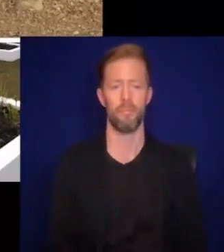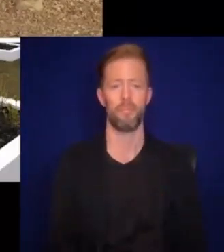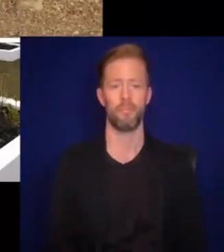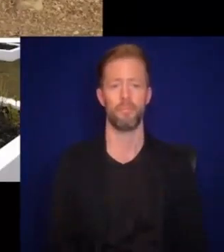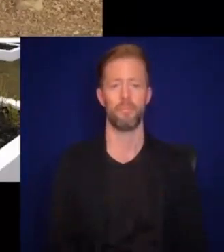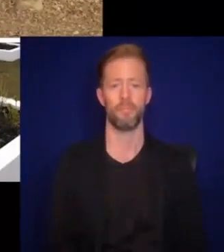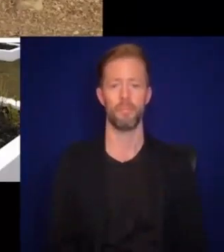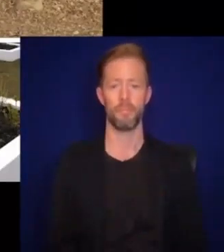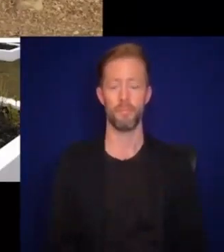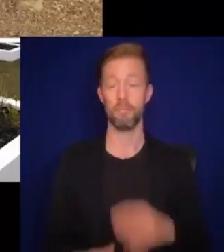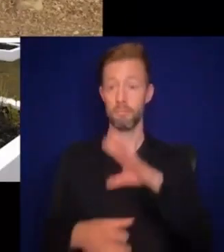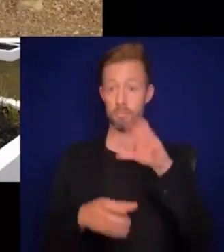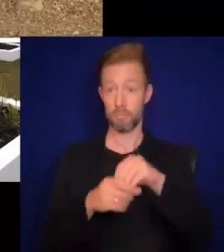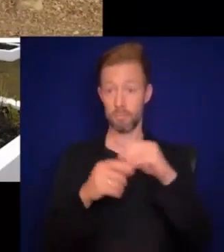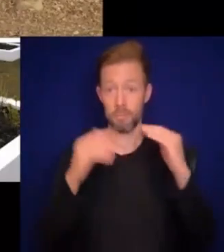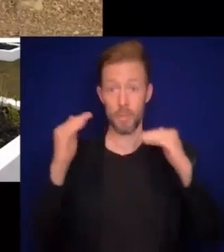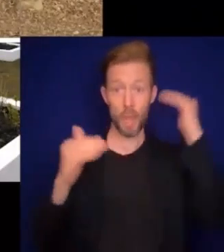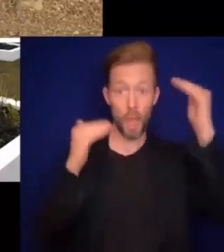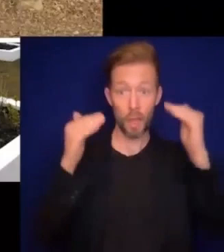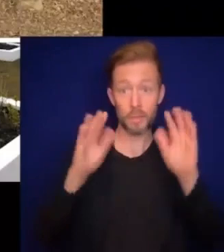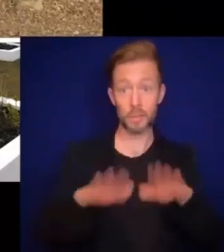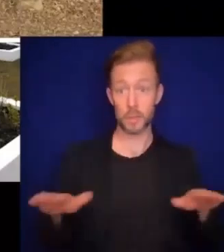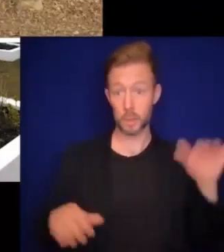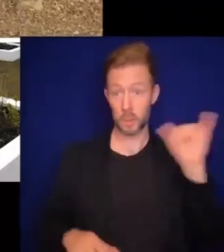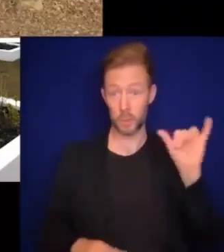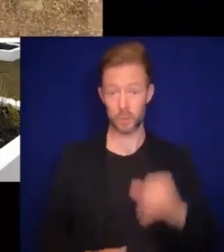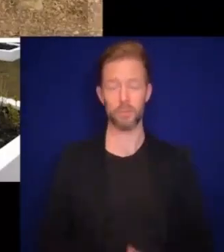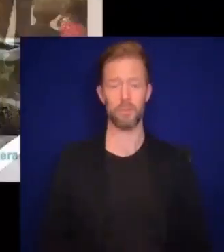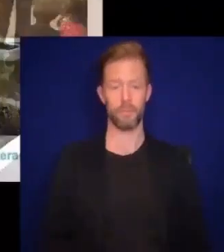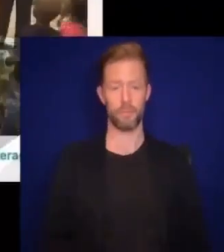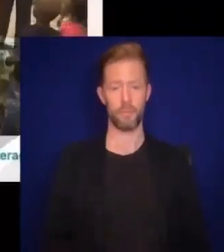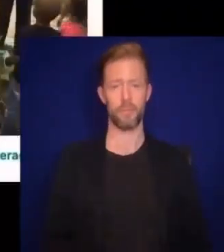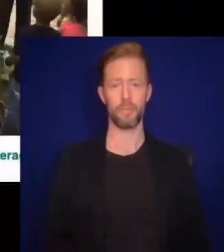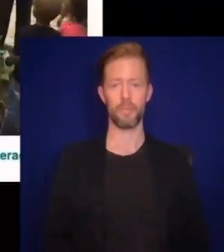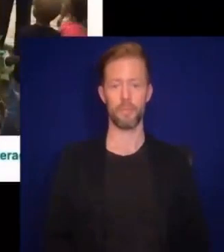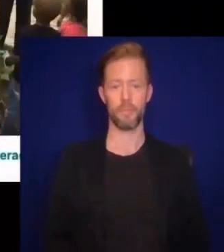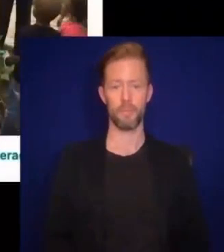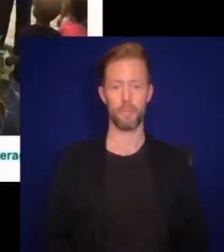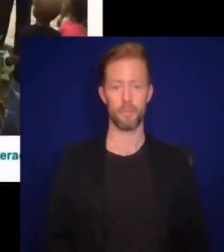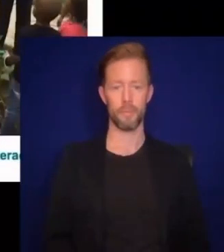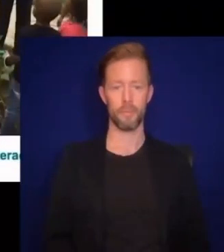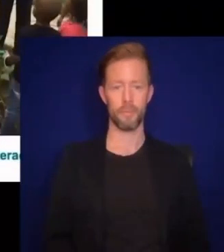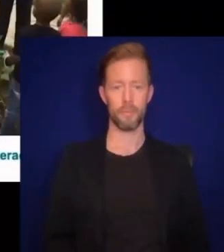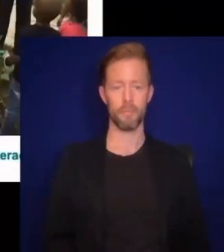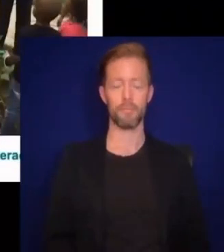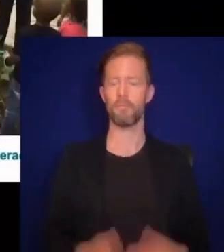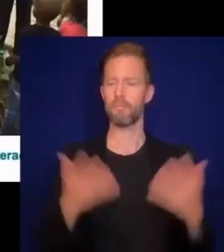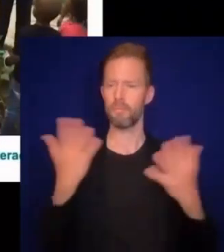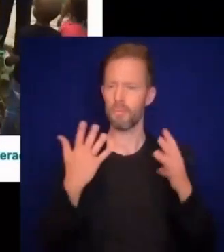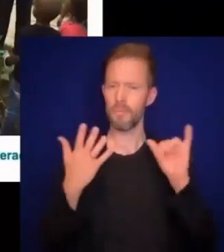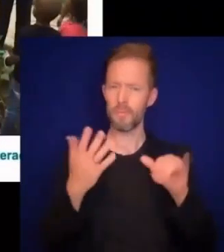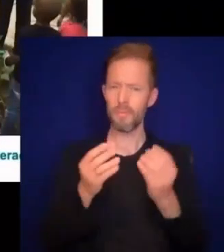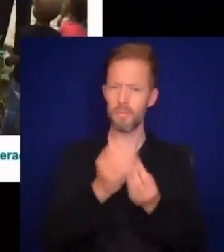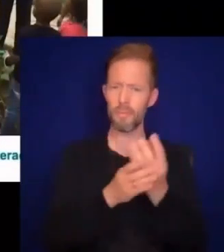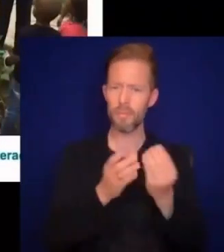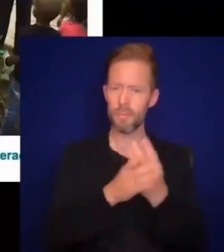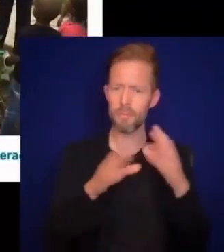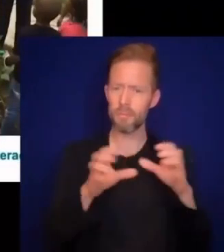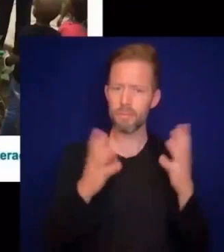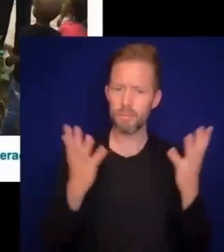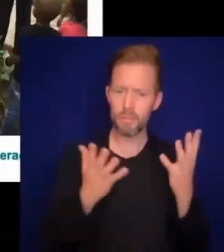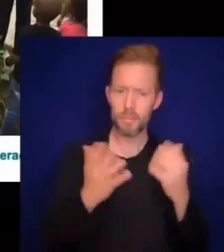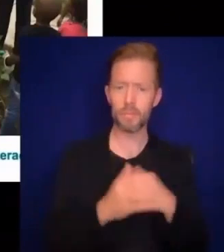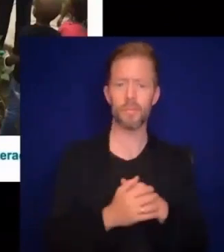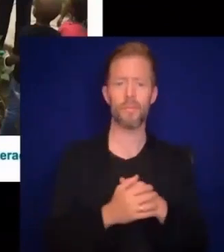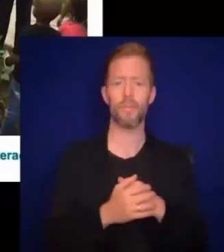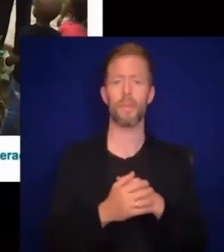abilities, either adults or children. So what are these garden activities? Well,